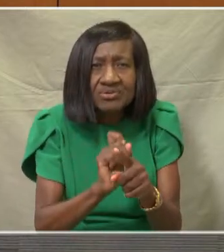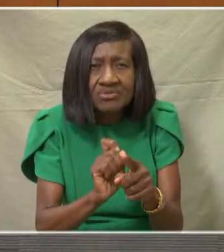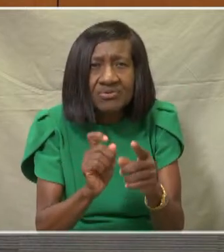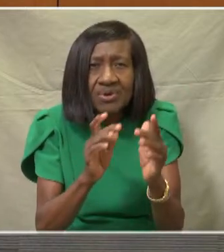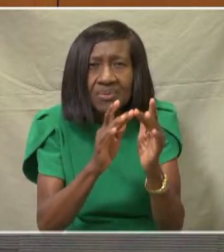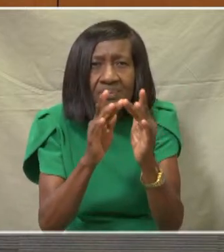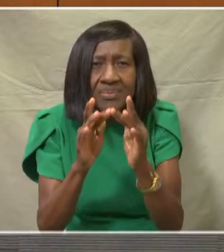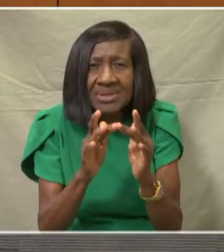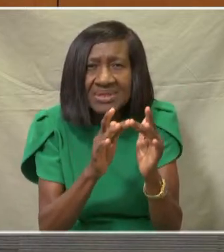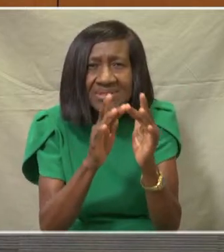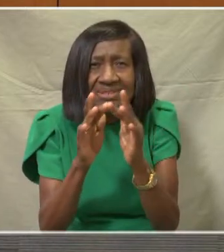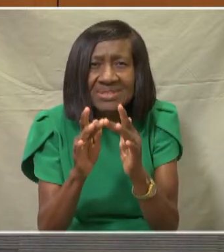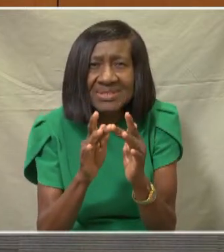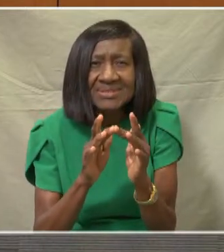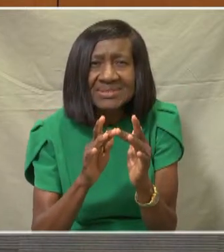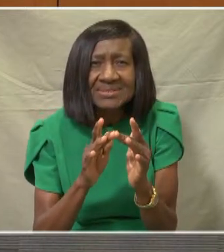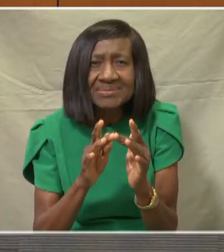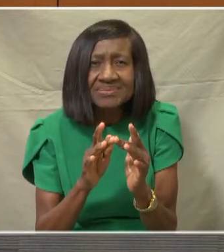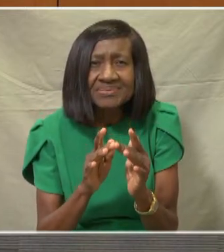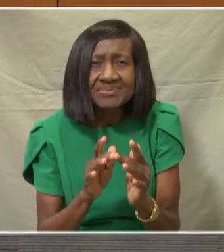I feel like an auctioneer